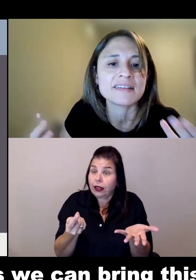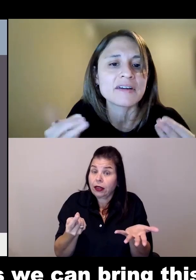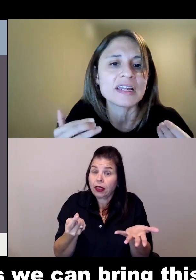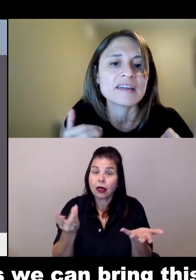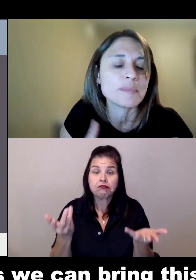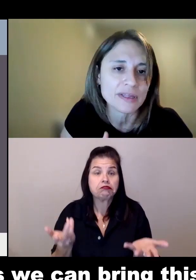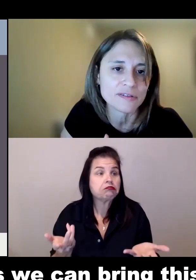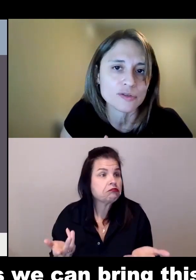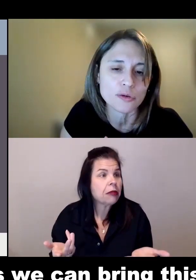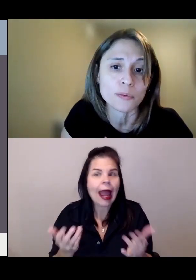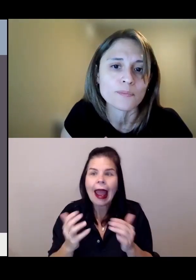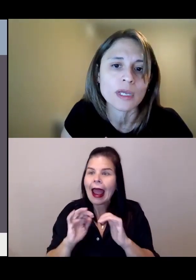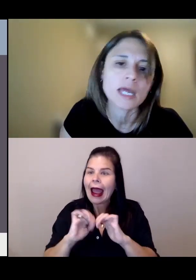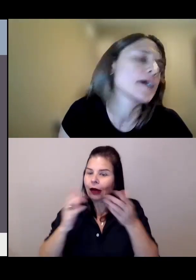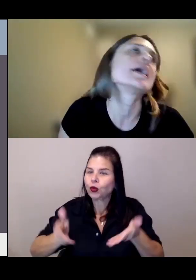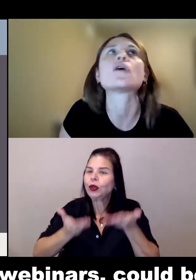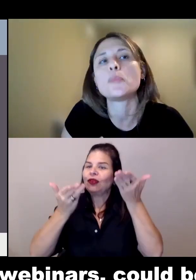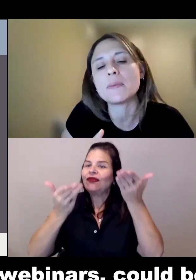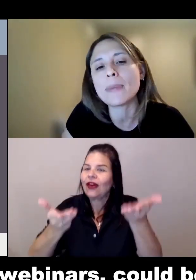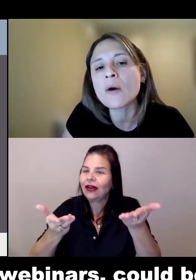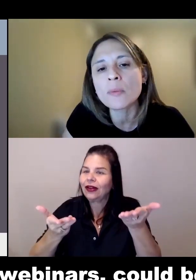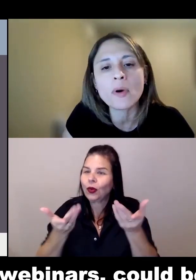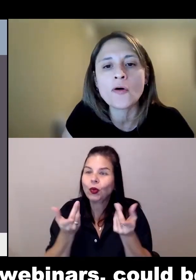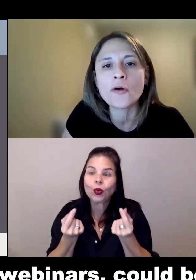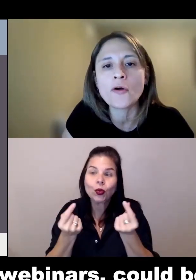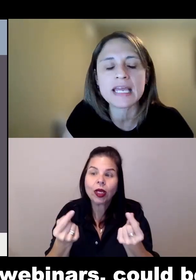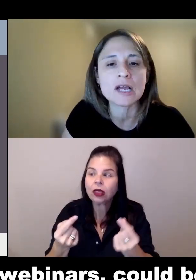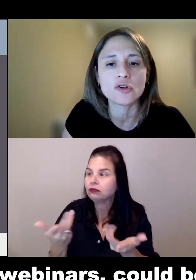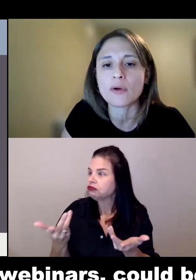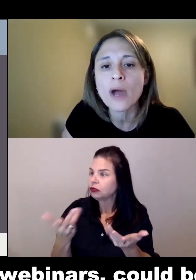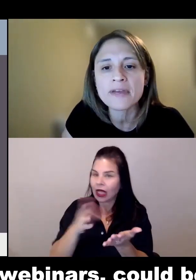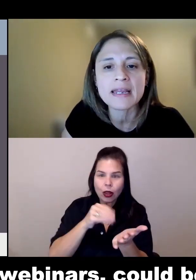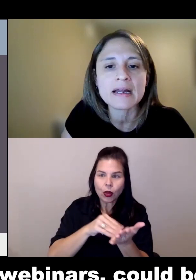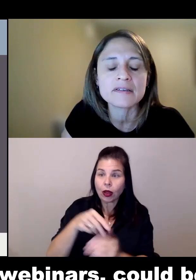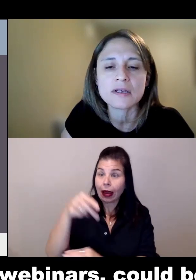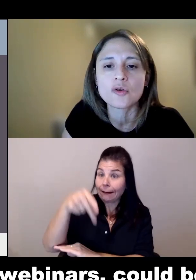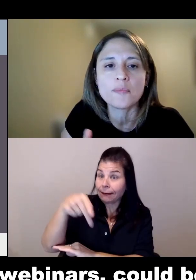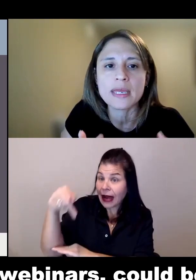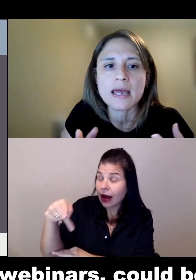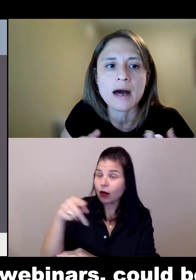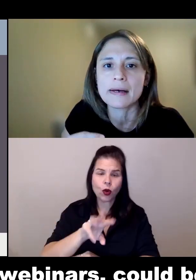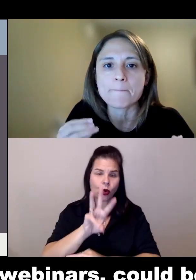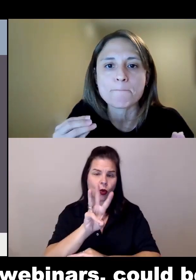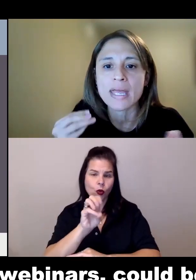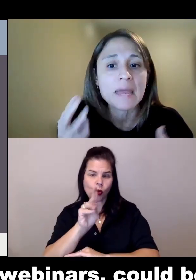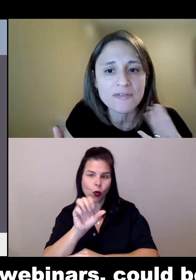can bring this learning experience to you. It could be PowerPoints, it could be webinars, could